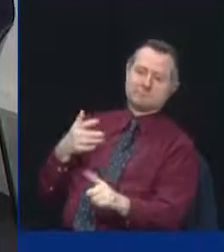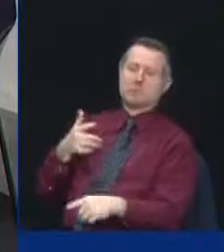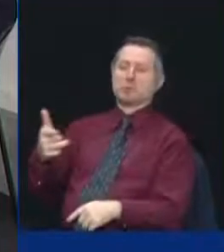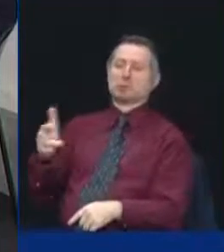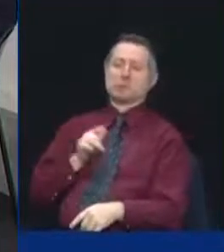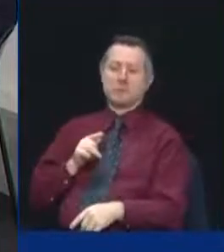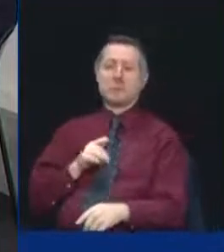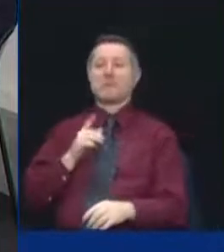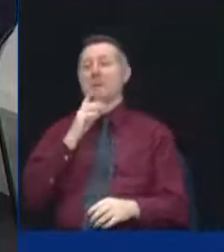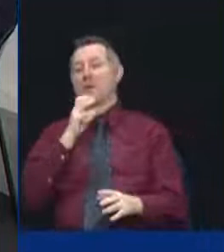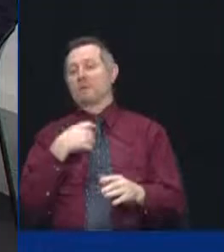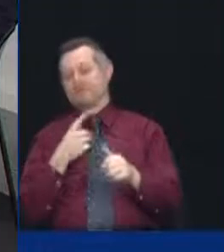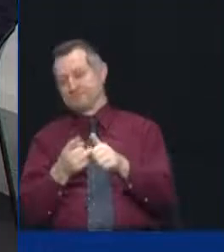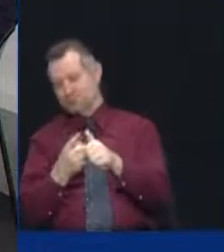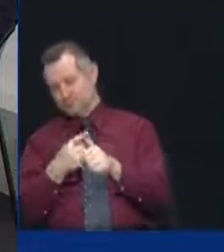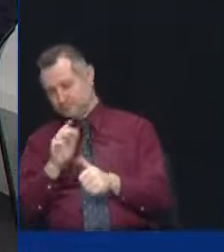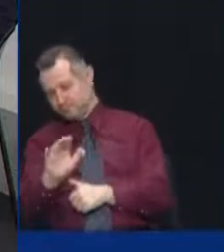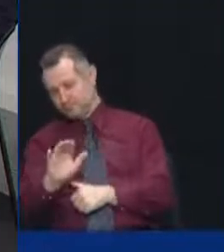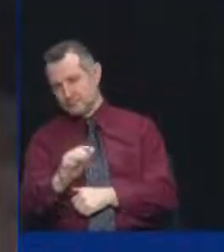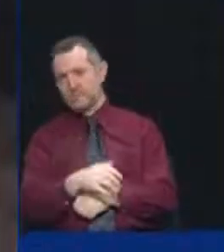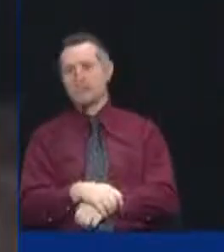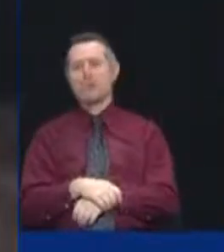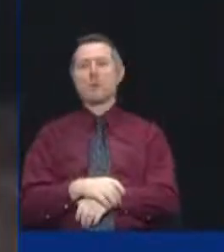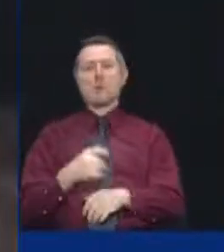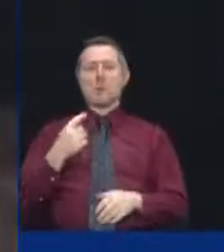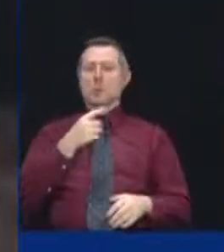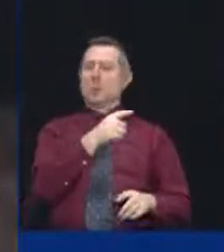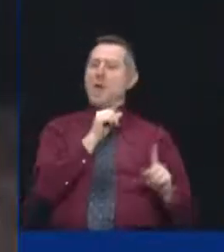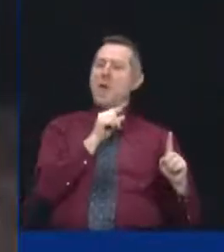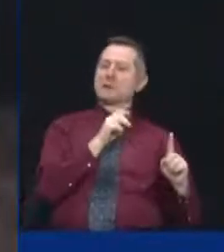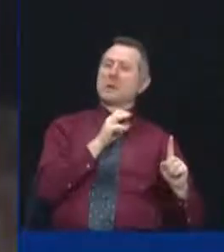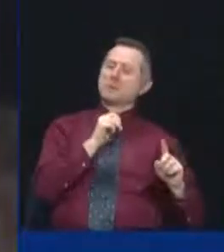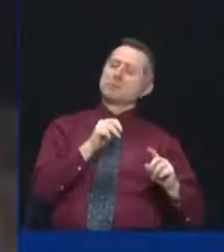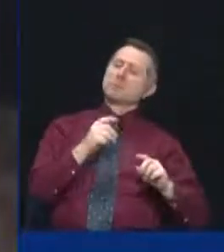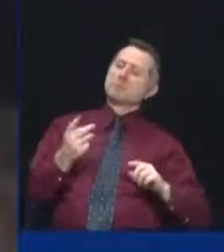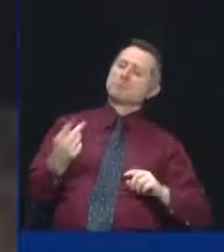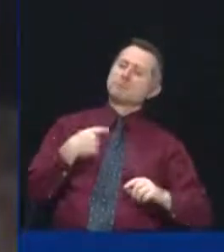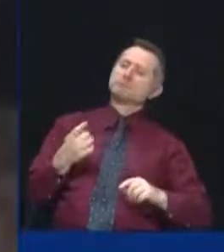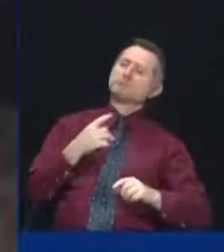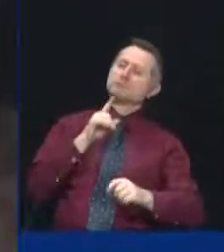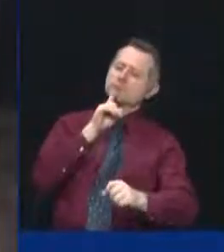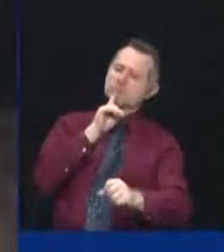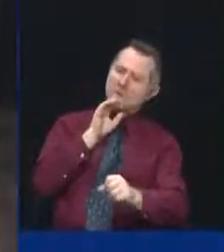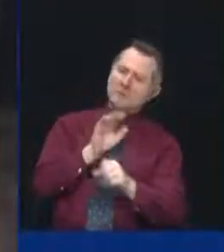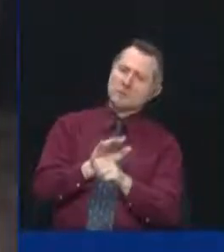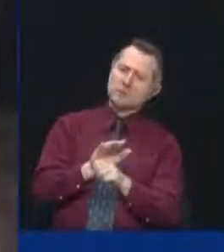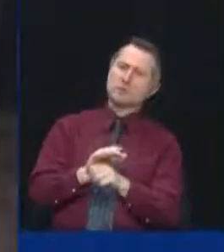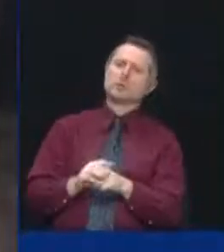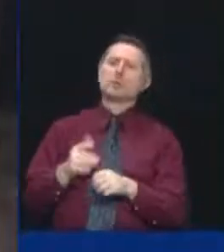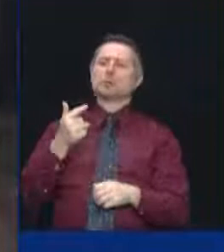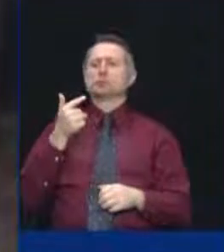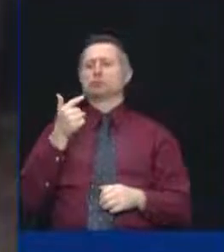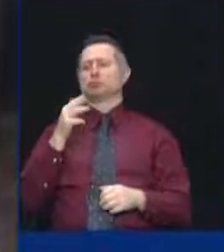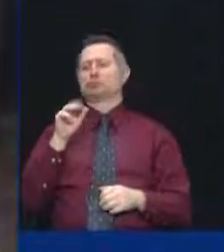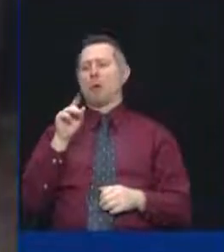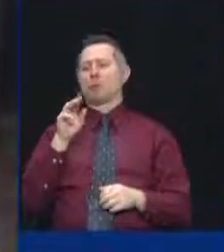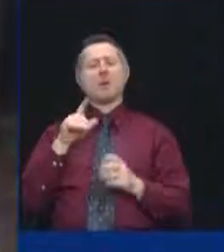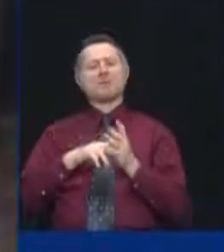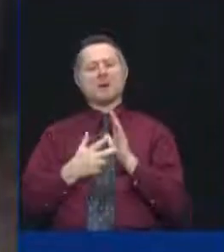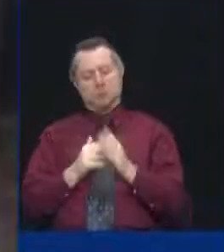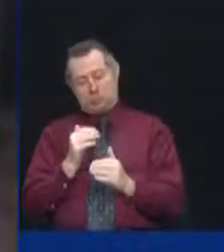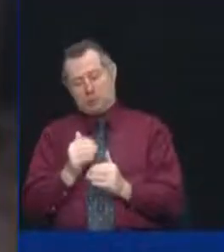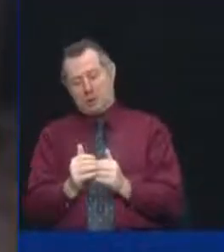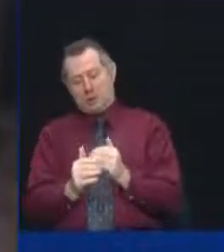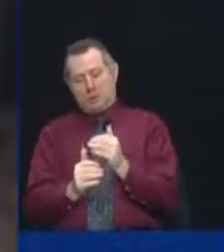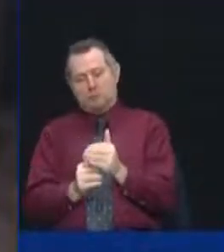of all, we are committed to a gradual reopening. So to that extent, we are